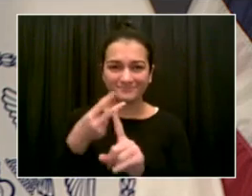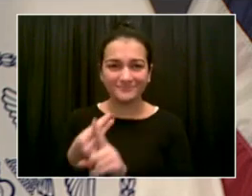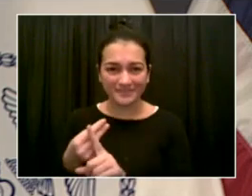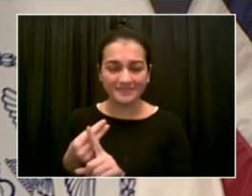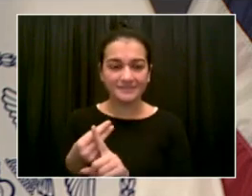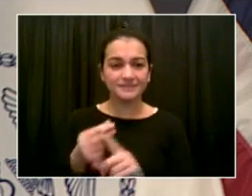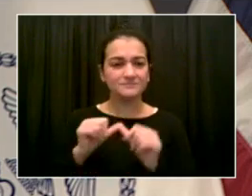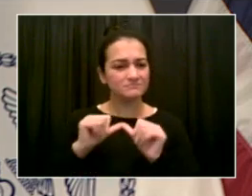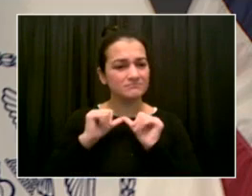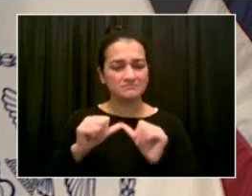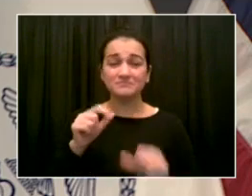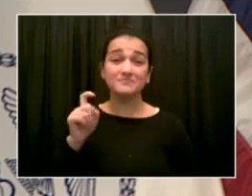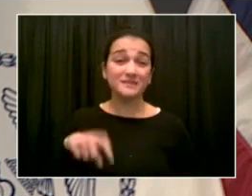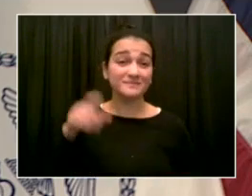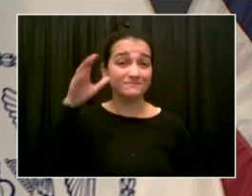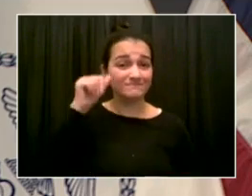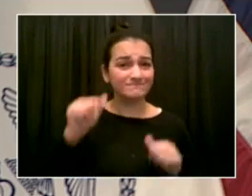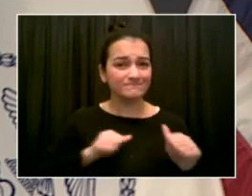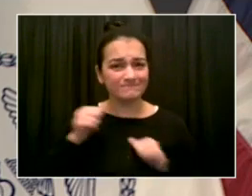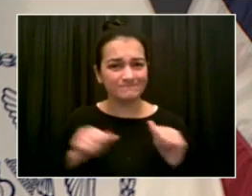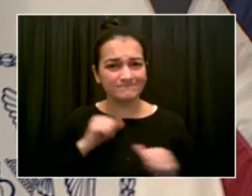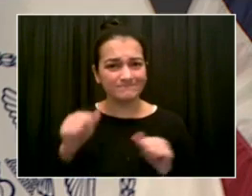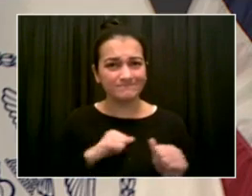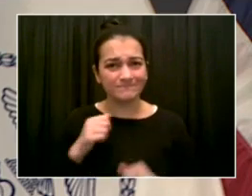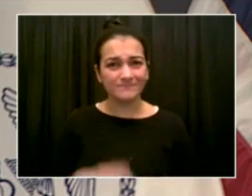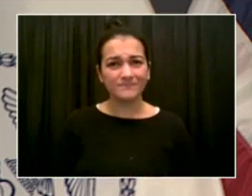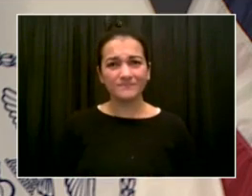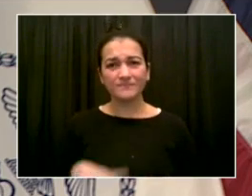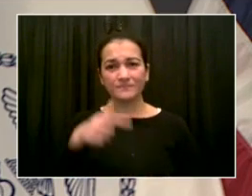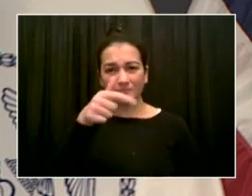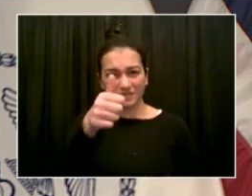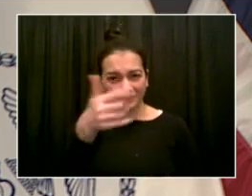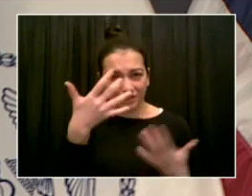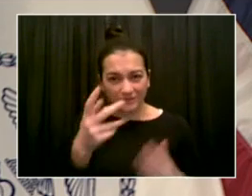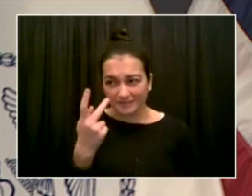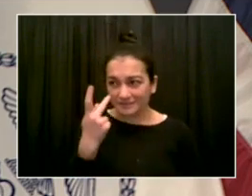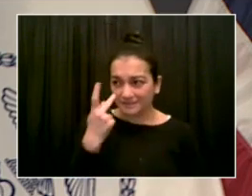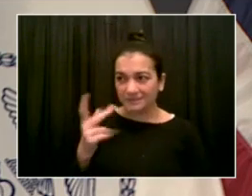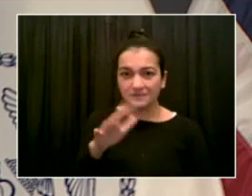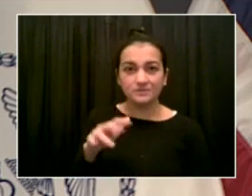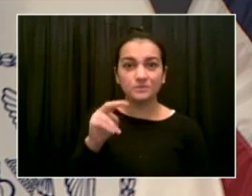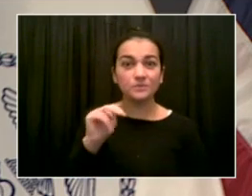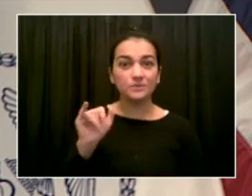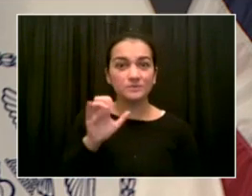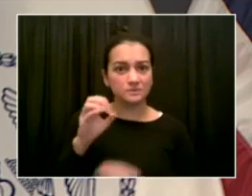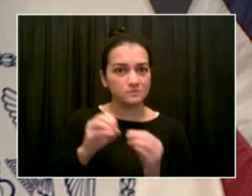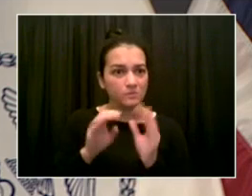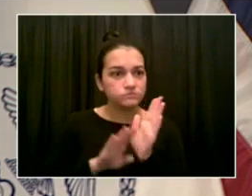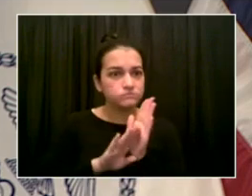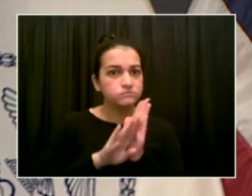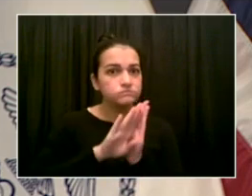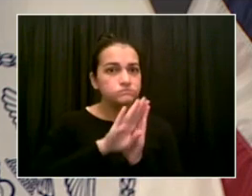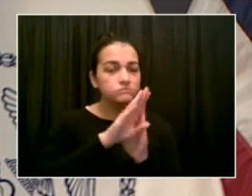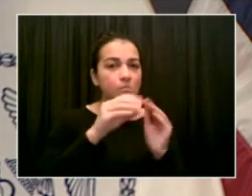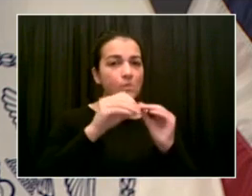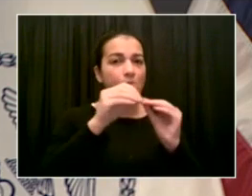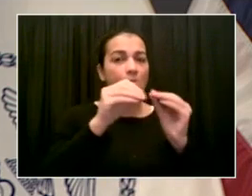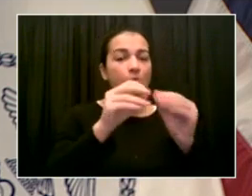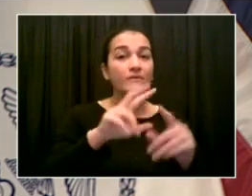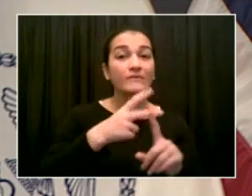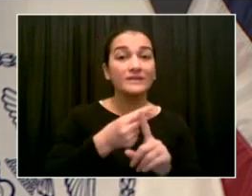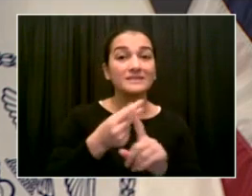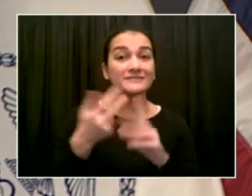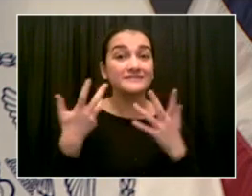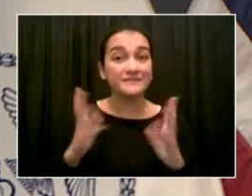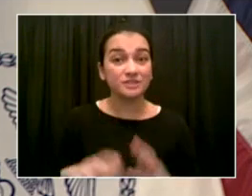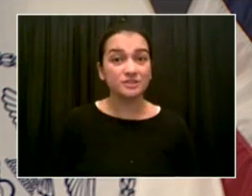numbers before, New York City leading the way. Now, we have led the way so often. This city should be so proud.